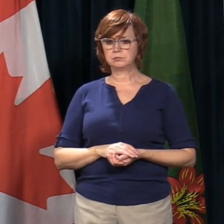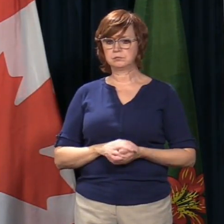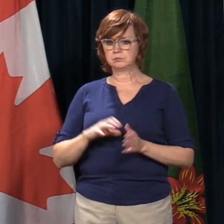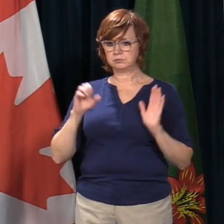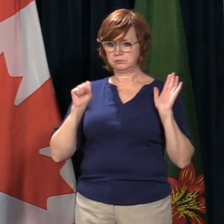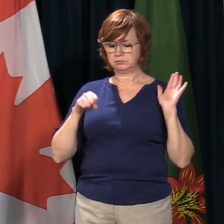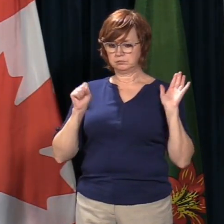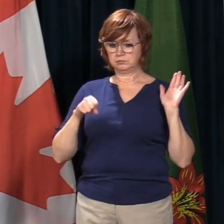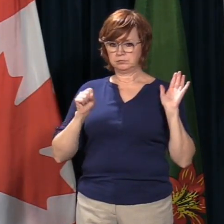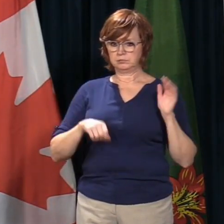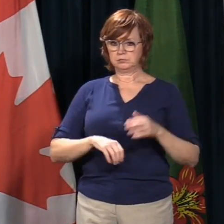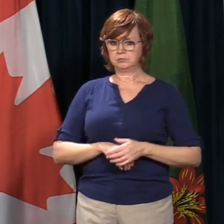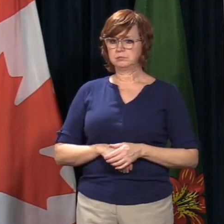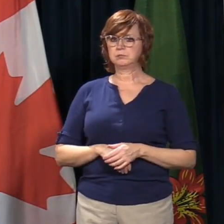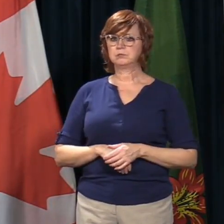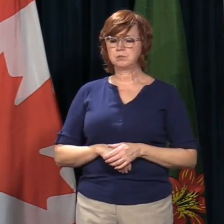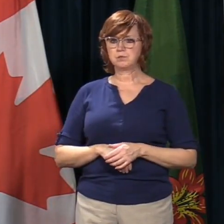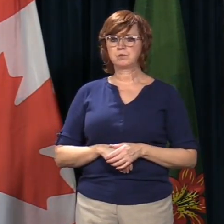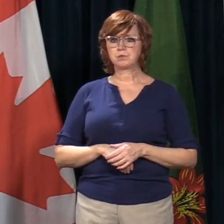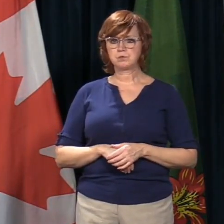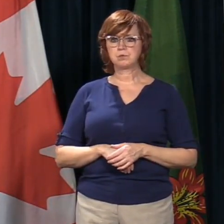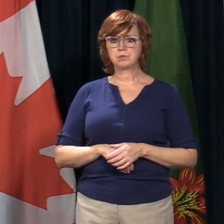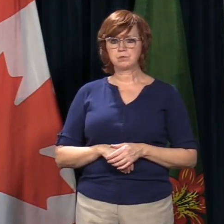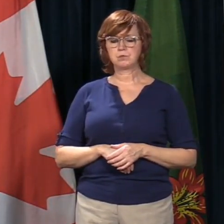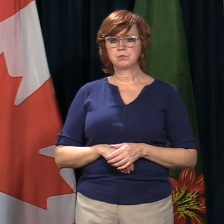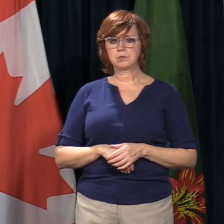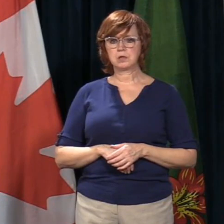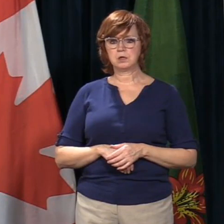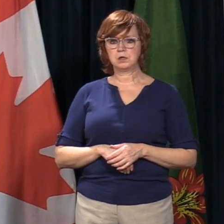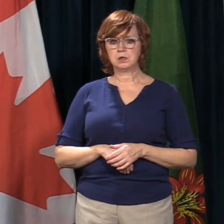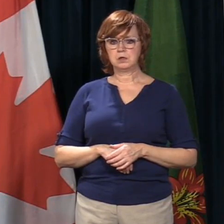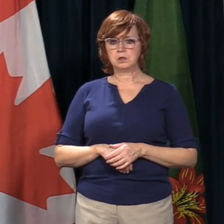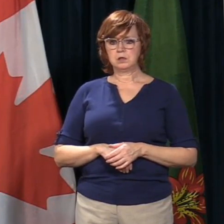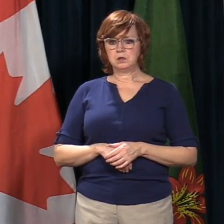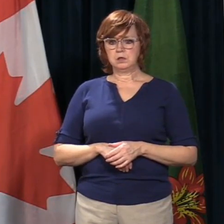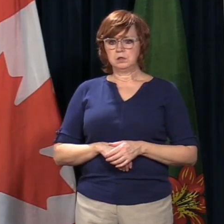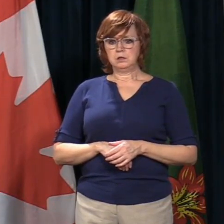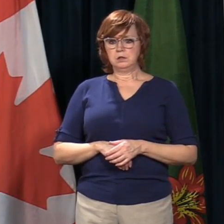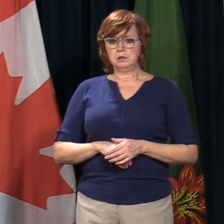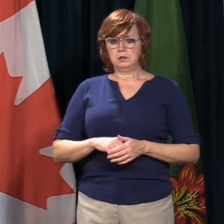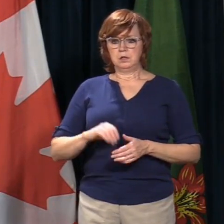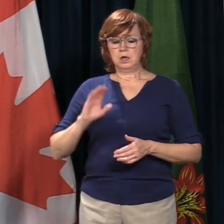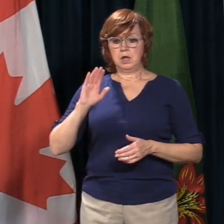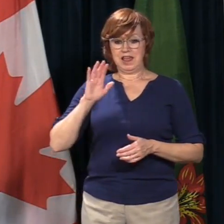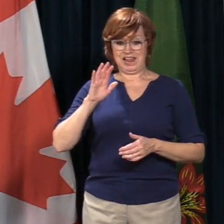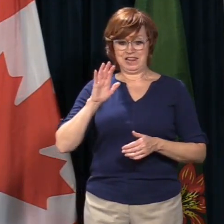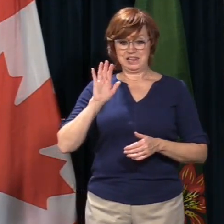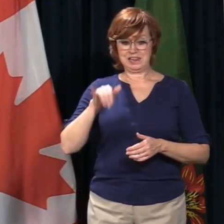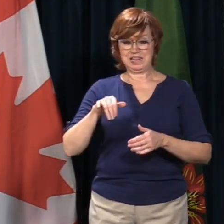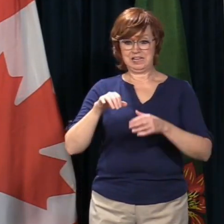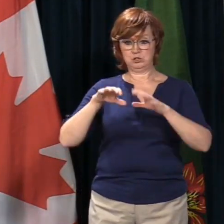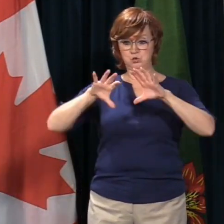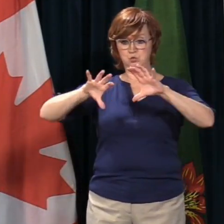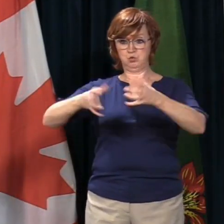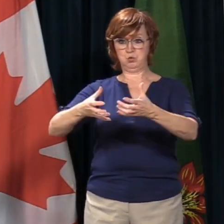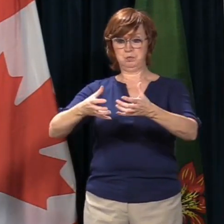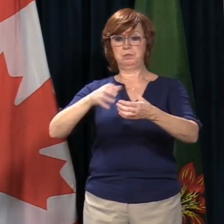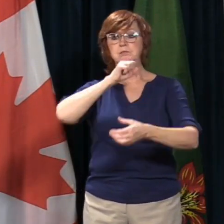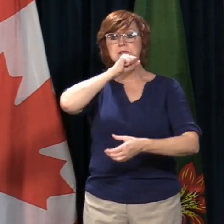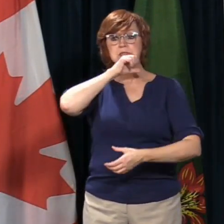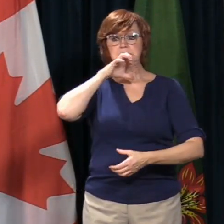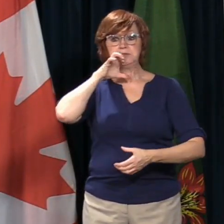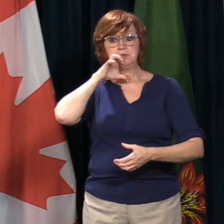Yeah, I would add that in terms of a population health promotion strategy for this particular population,